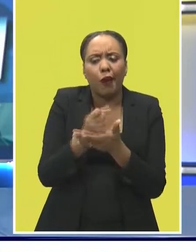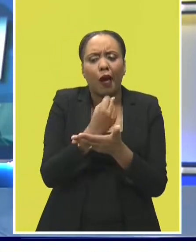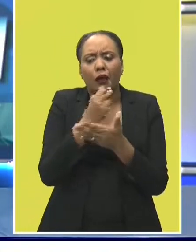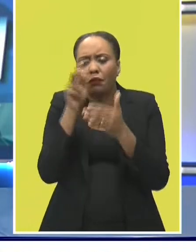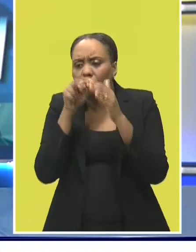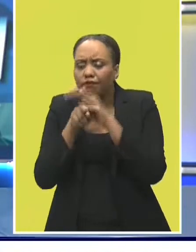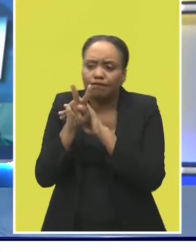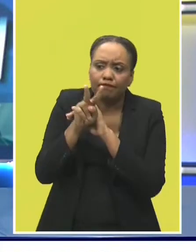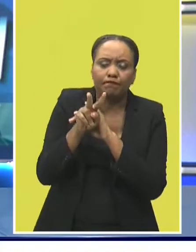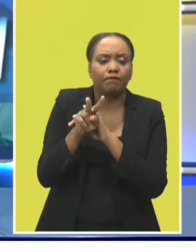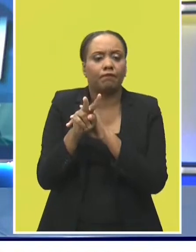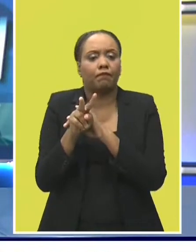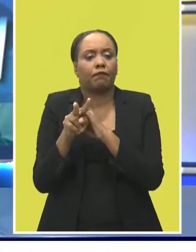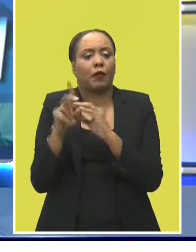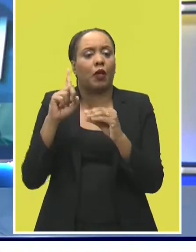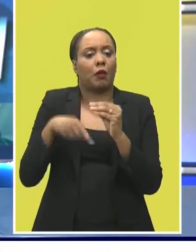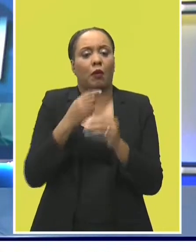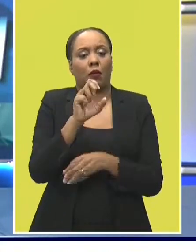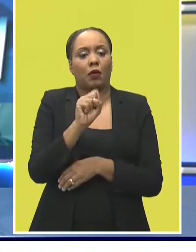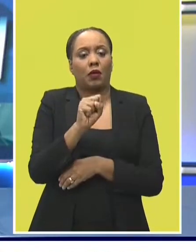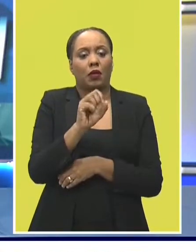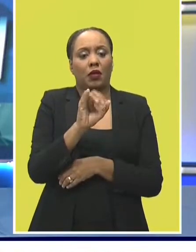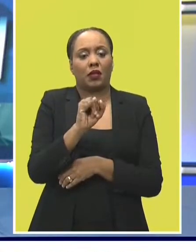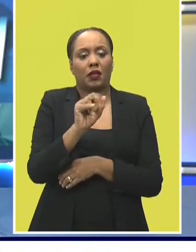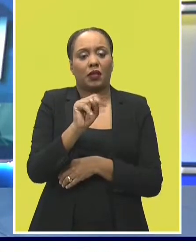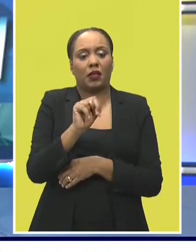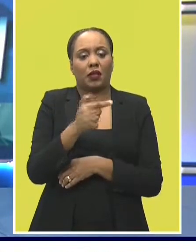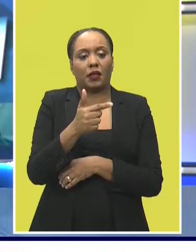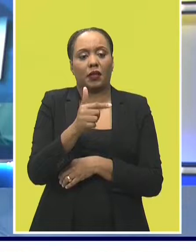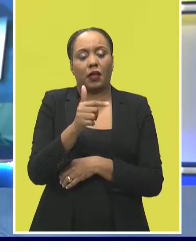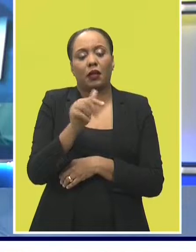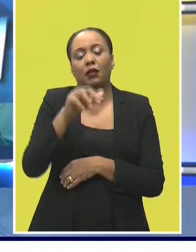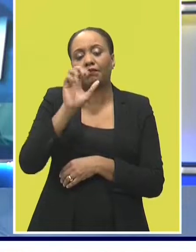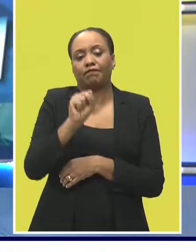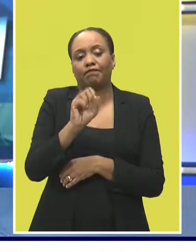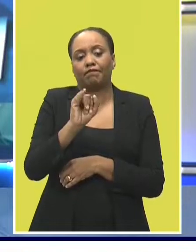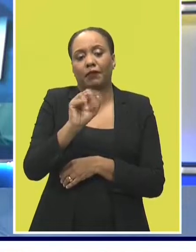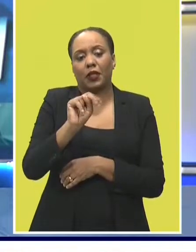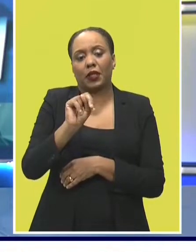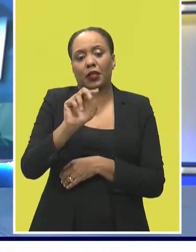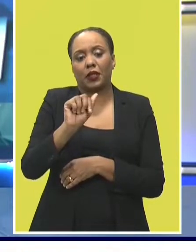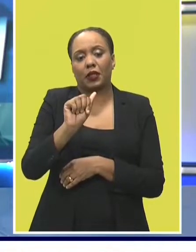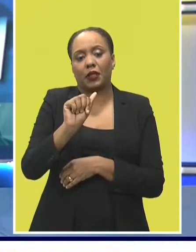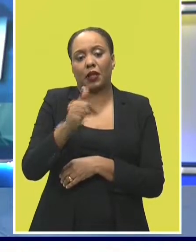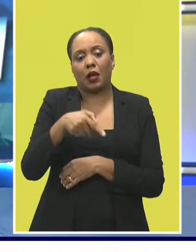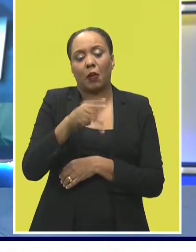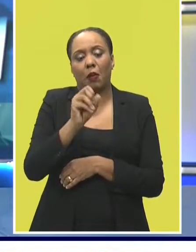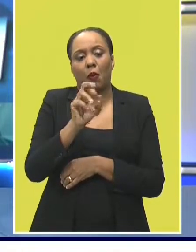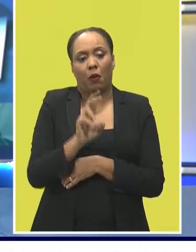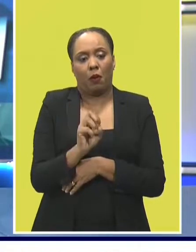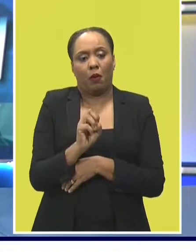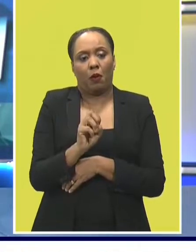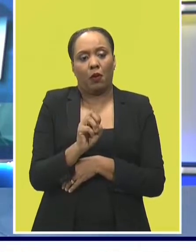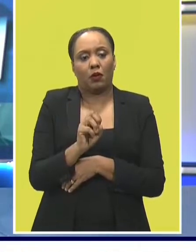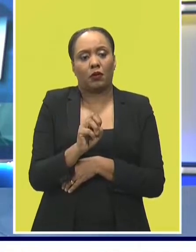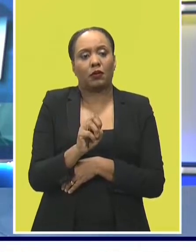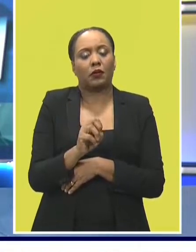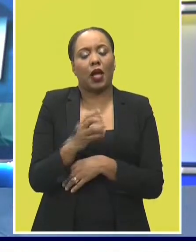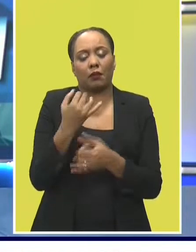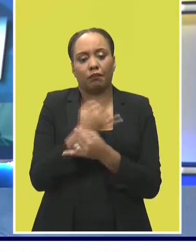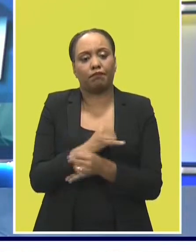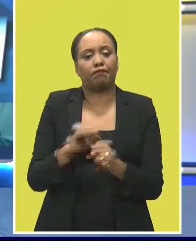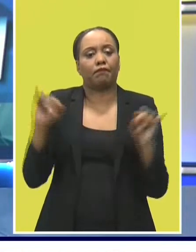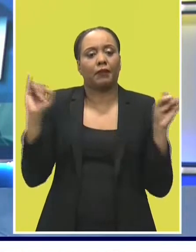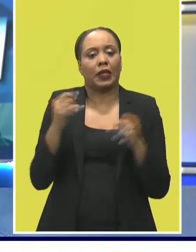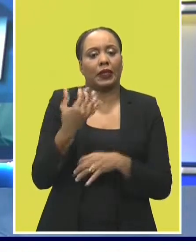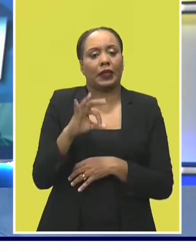Singapore's experience in transforming its agricultural sector. That country, since gaining independence from Malaysia back in the 1960s, has been able